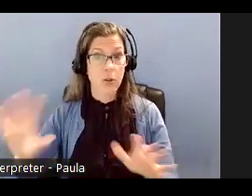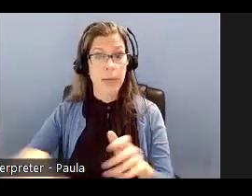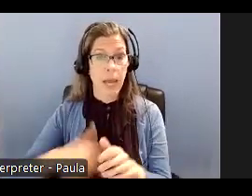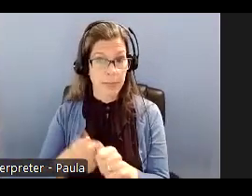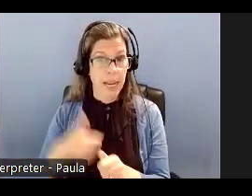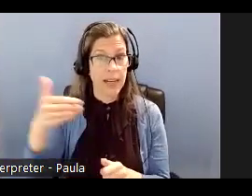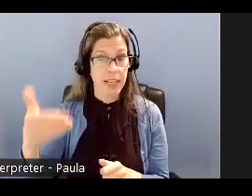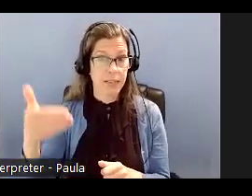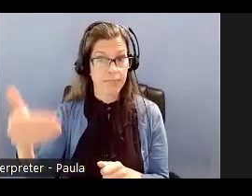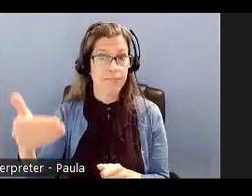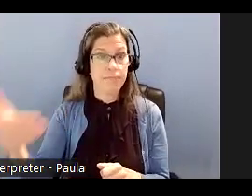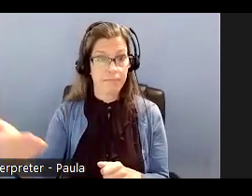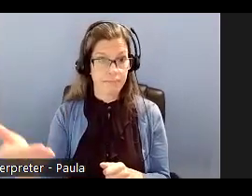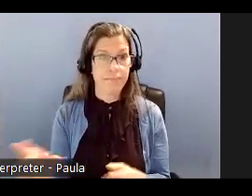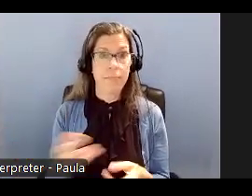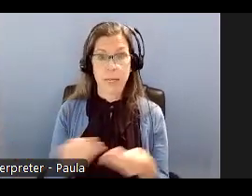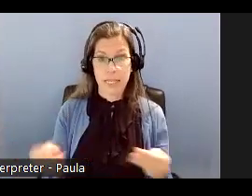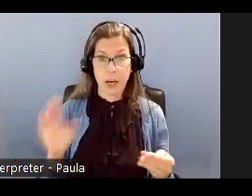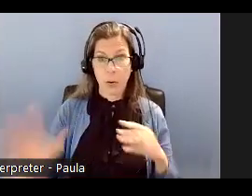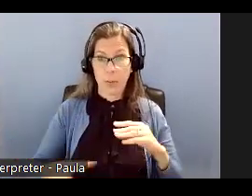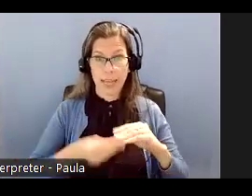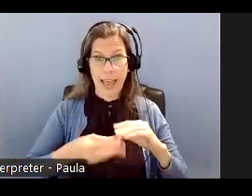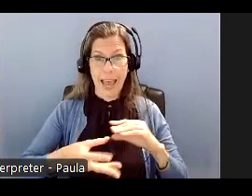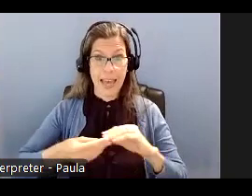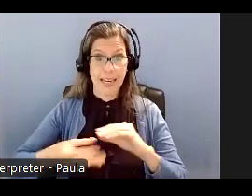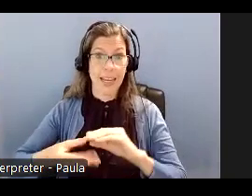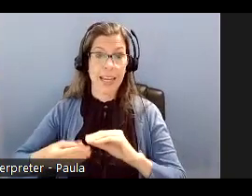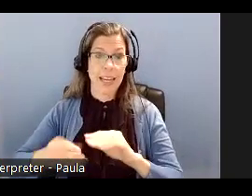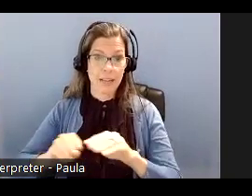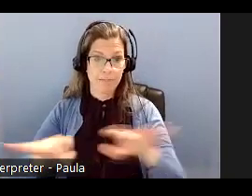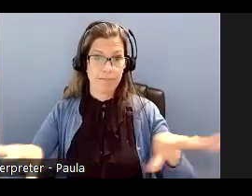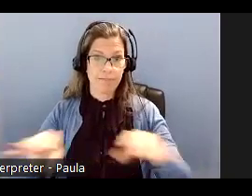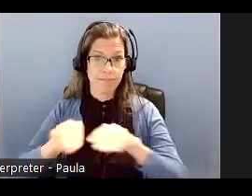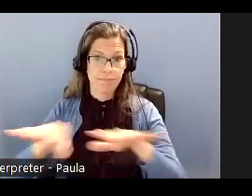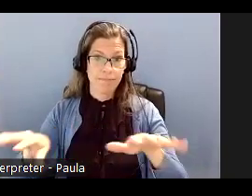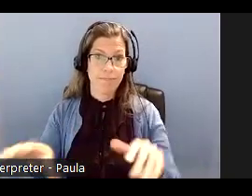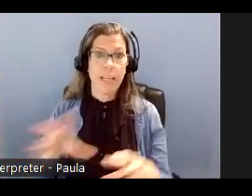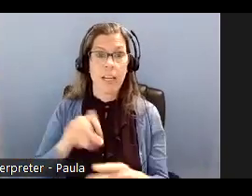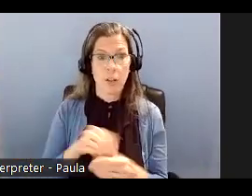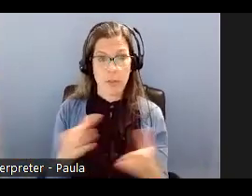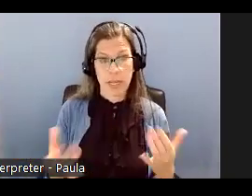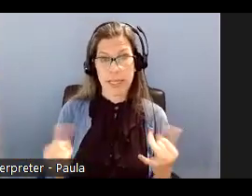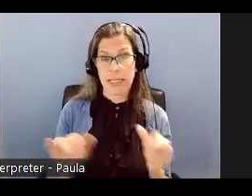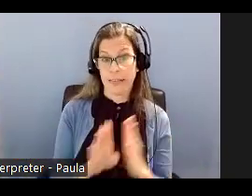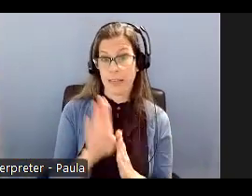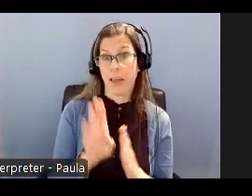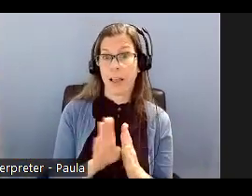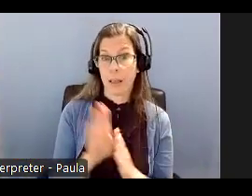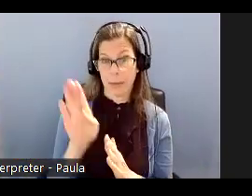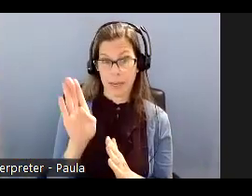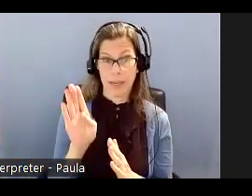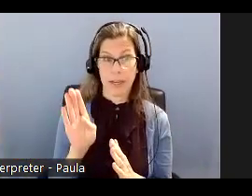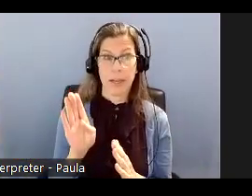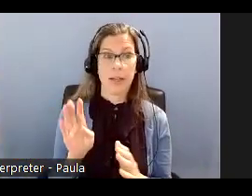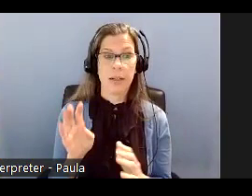routinely. There's some materials that will be added to it that will include things that are still developing, such as an Apple Health